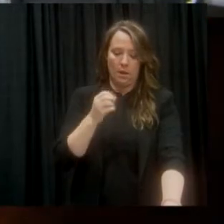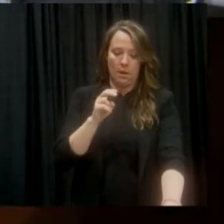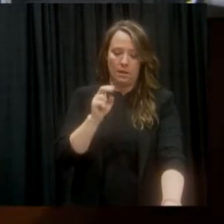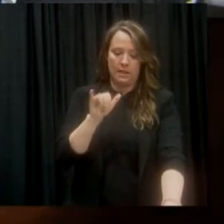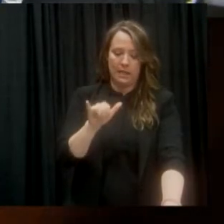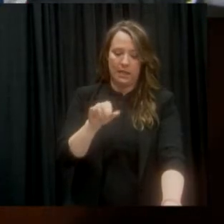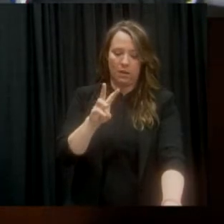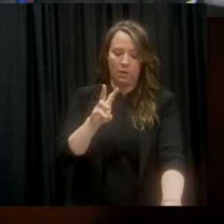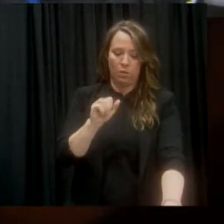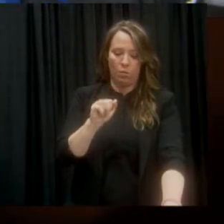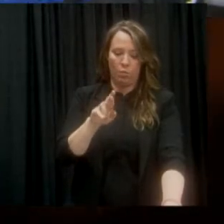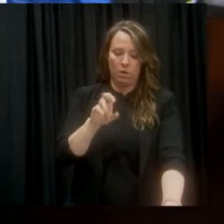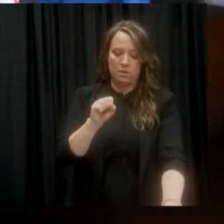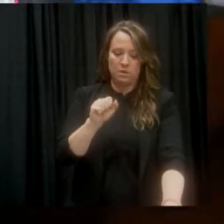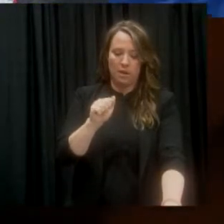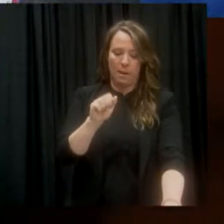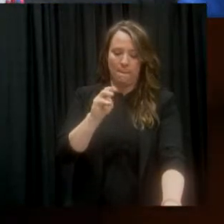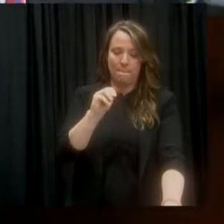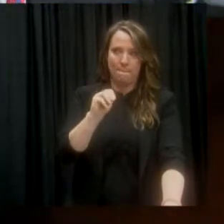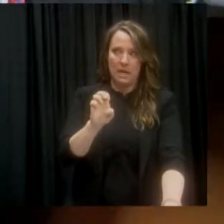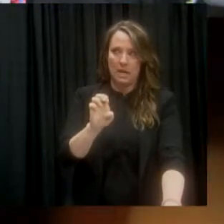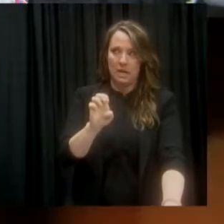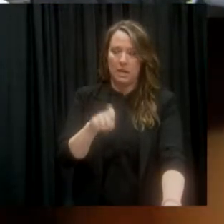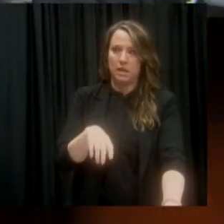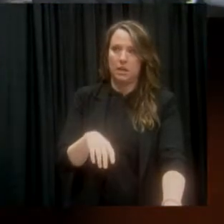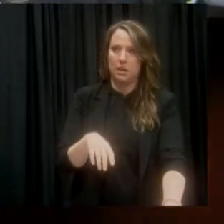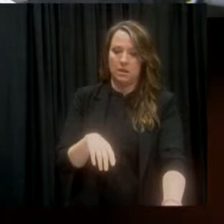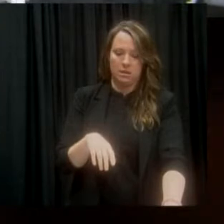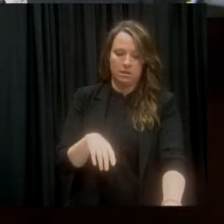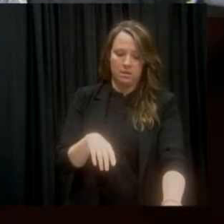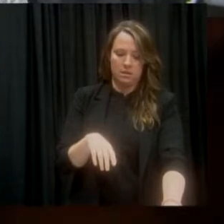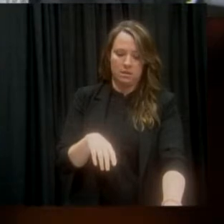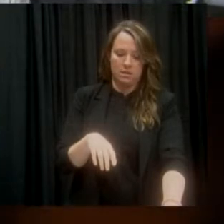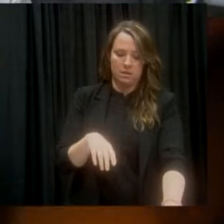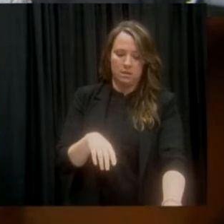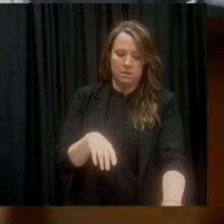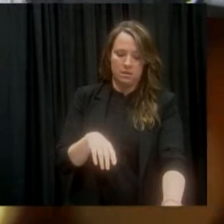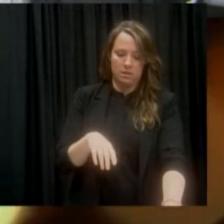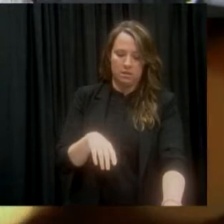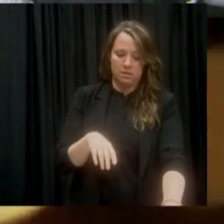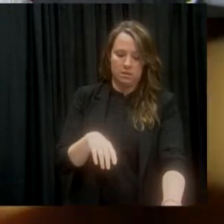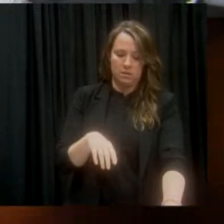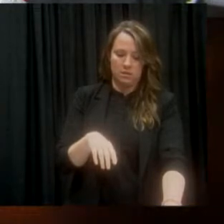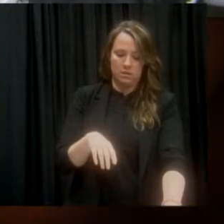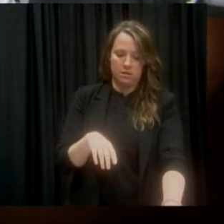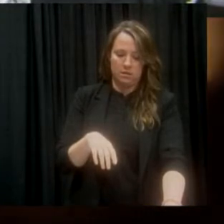Honey Warsame. Annie Way.